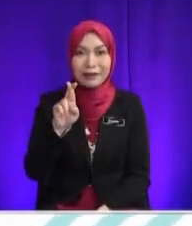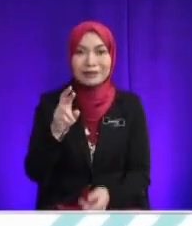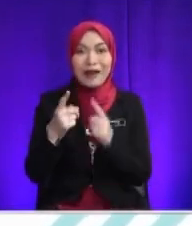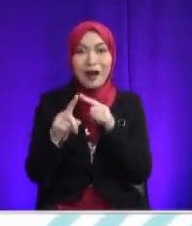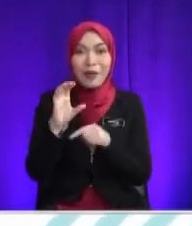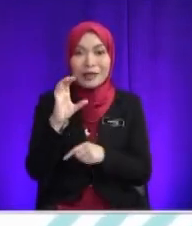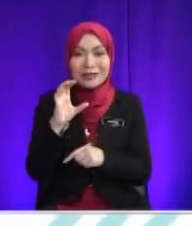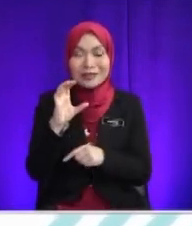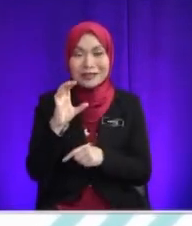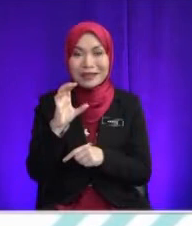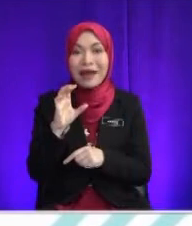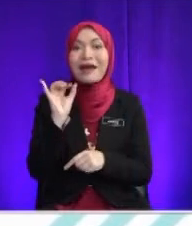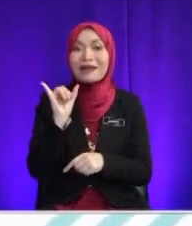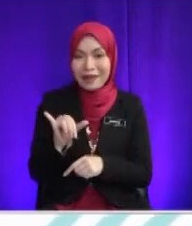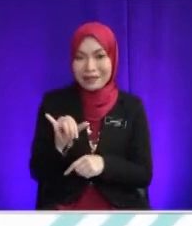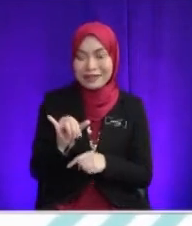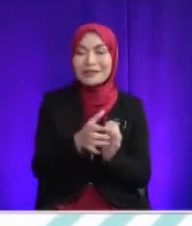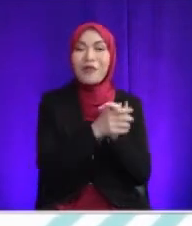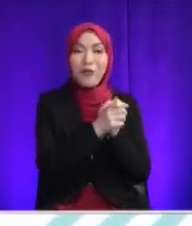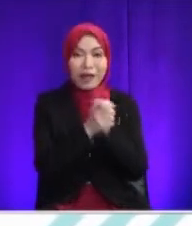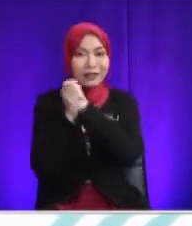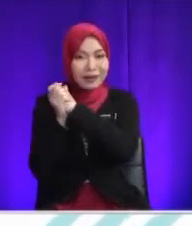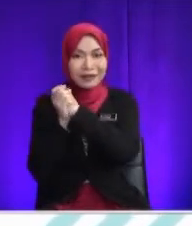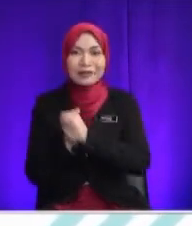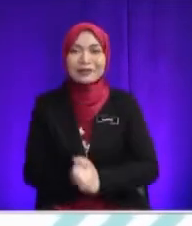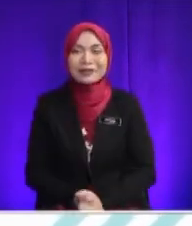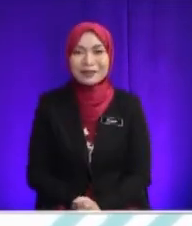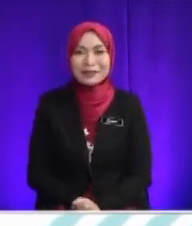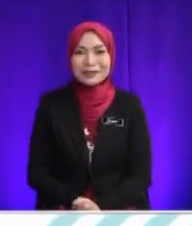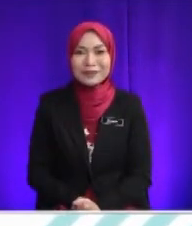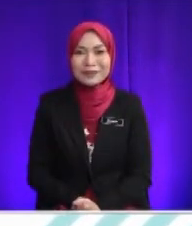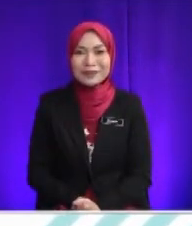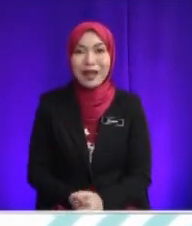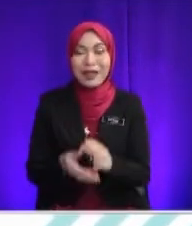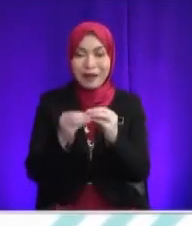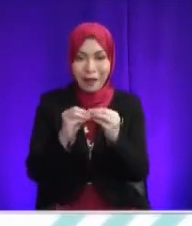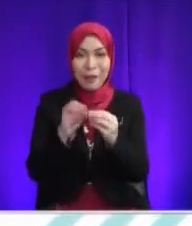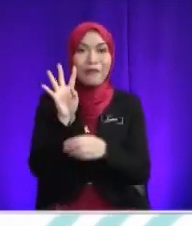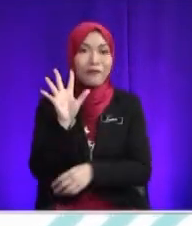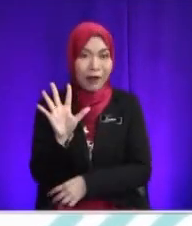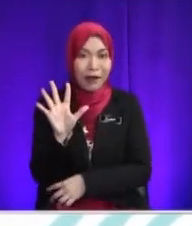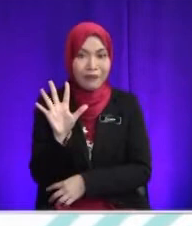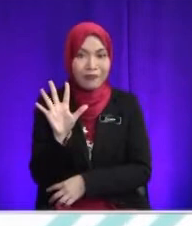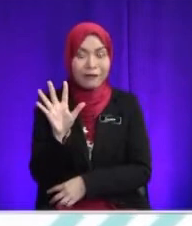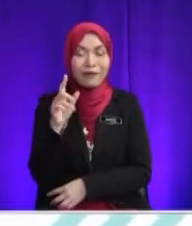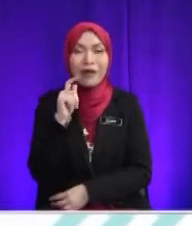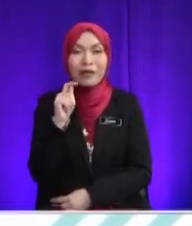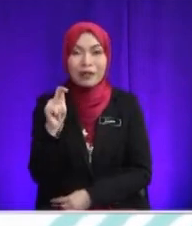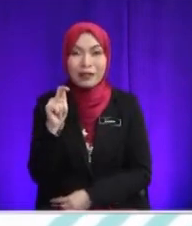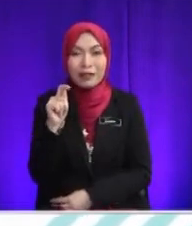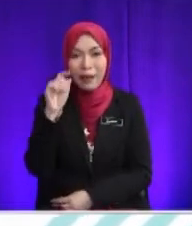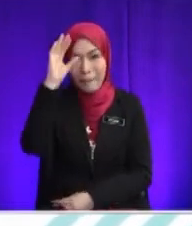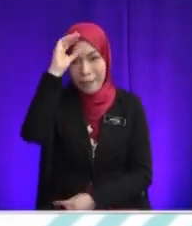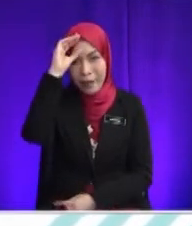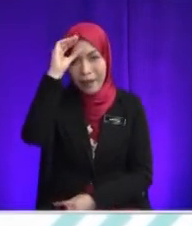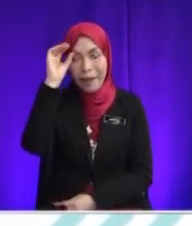Yes, well done, Iza. Well done. Next. All right, for number 5, the man is sure or not sure that the girl